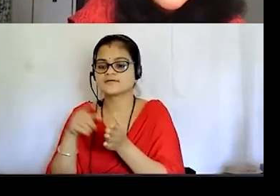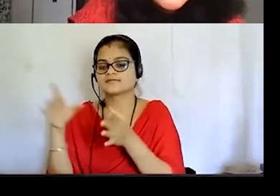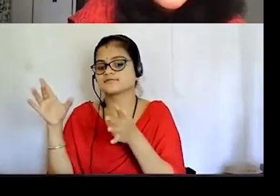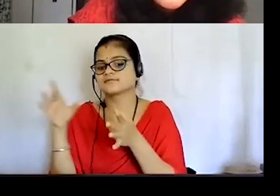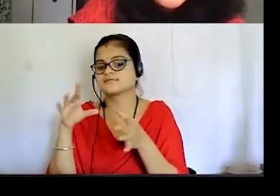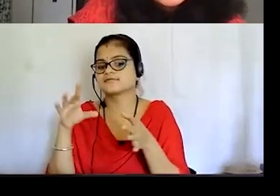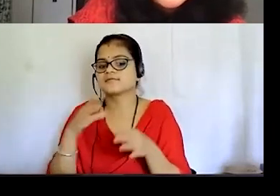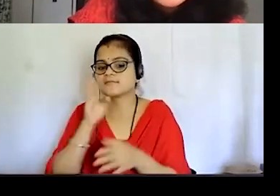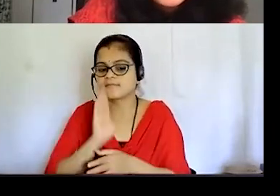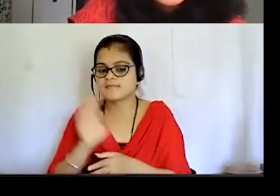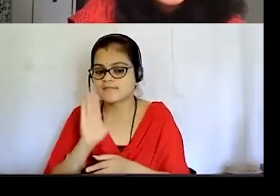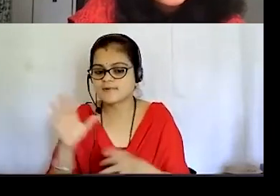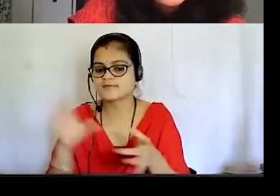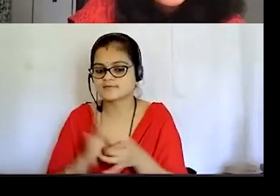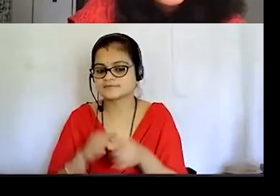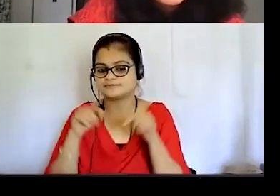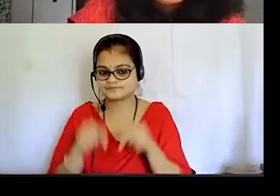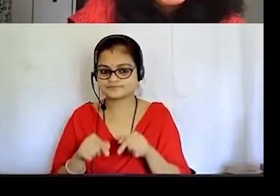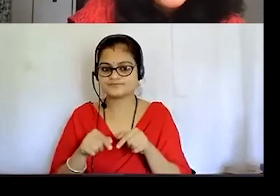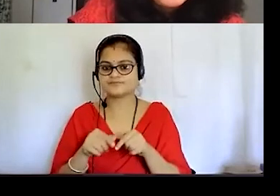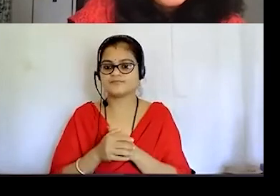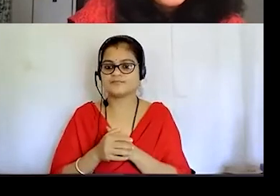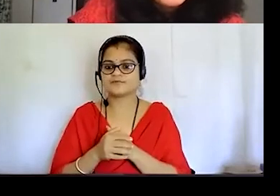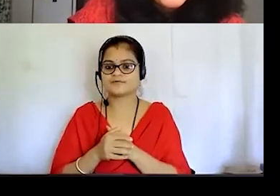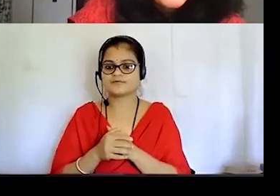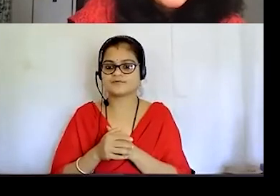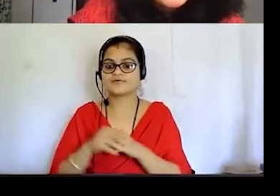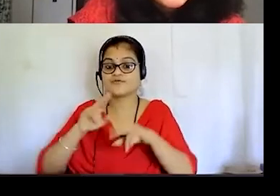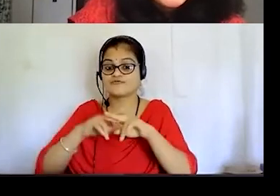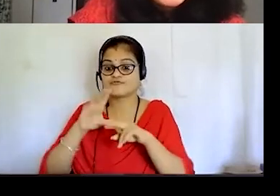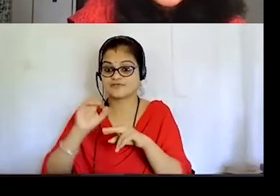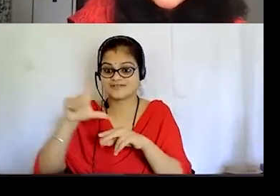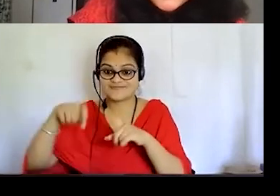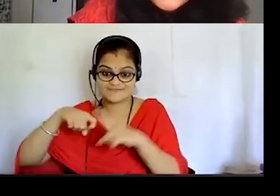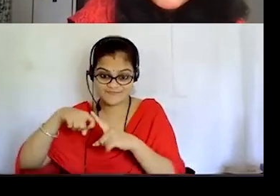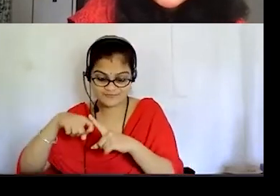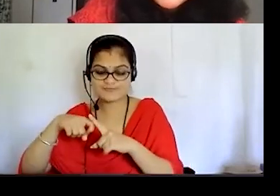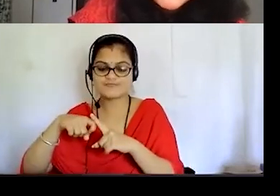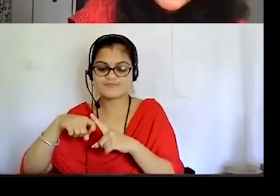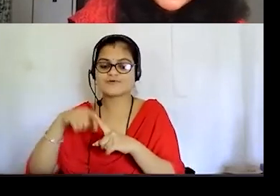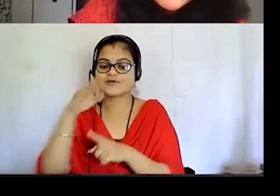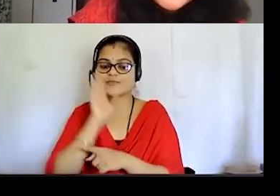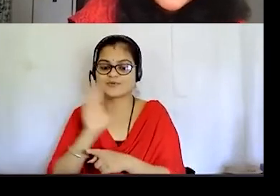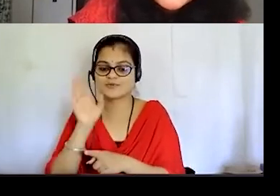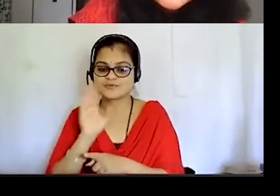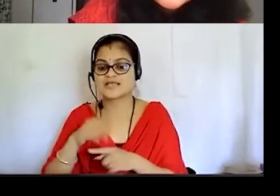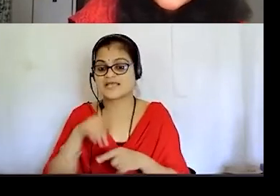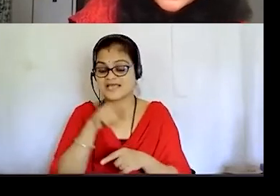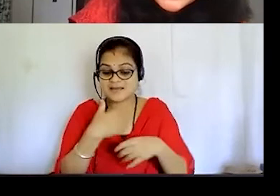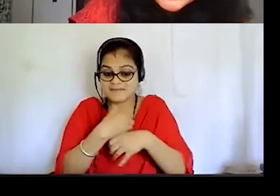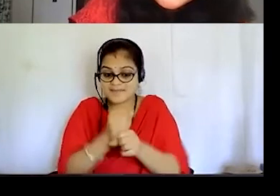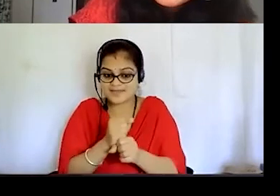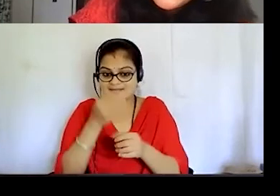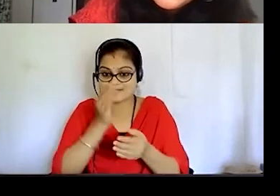village stage, rendering a song in pure folk traditions. The song composed by Kabir Das